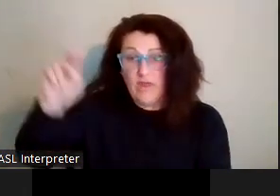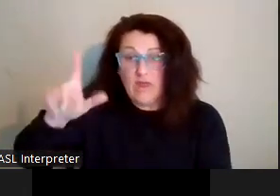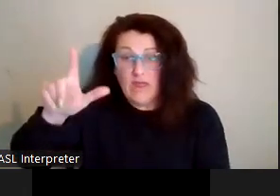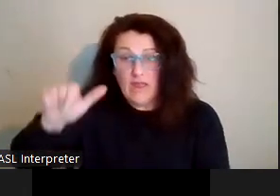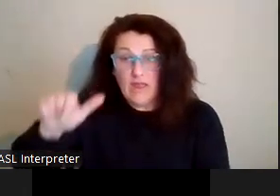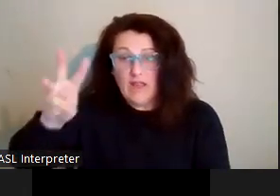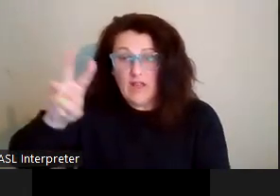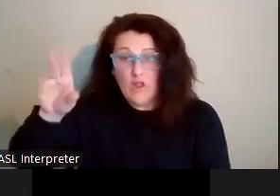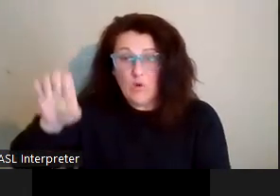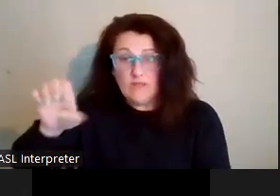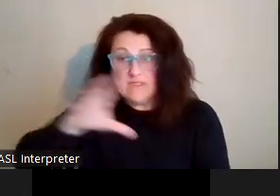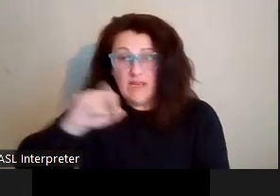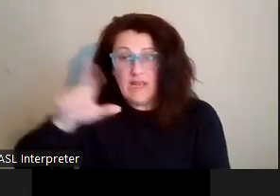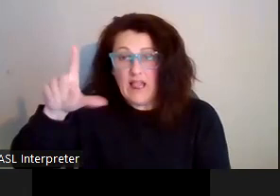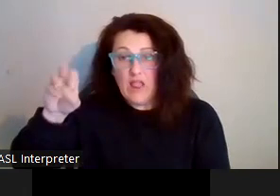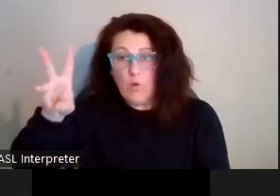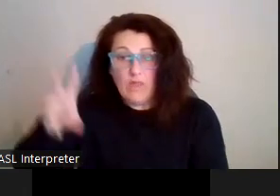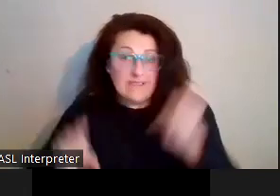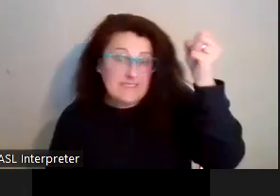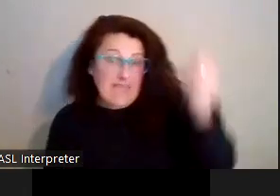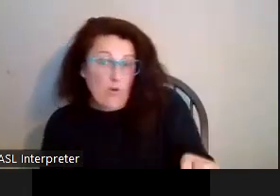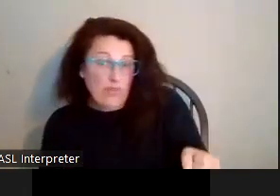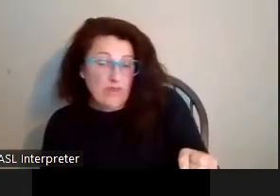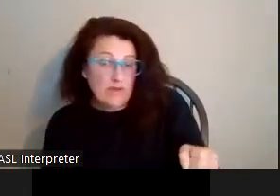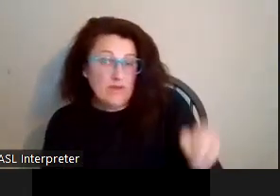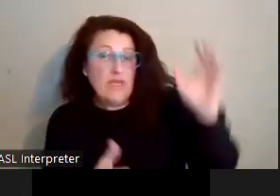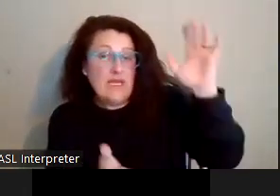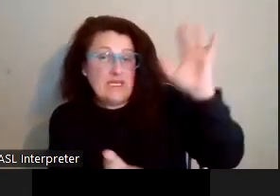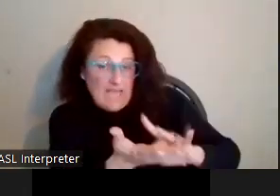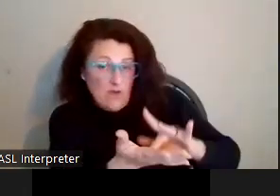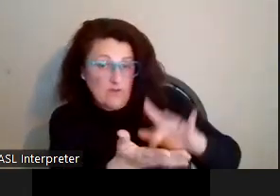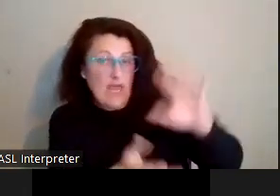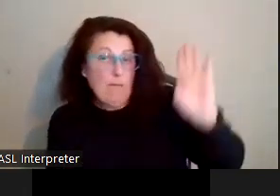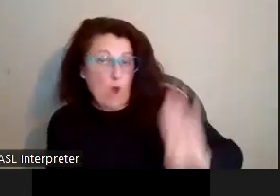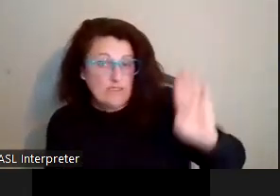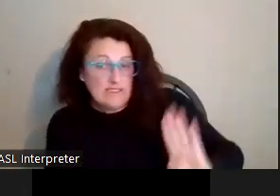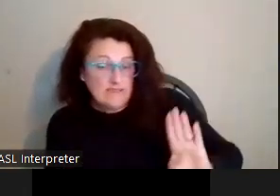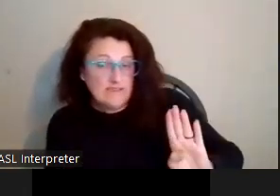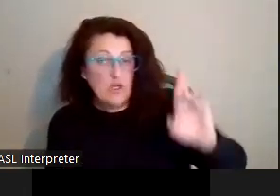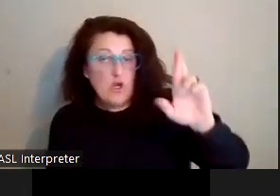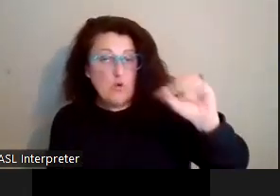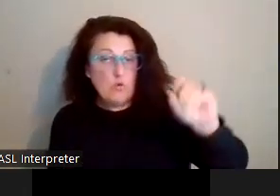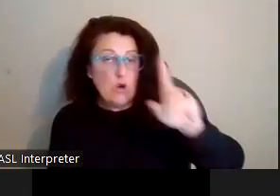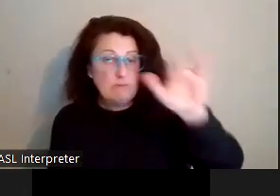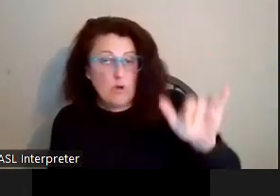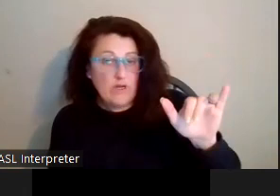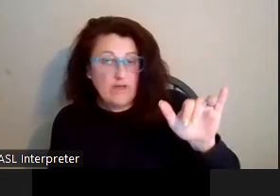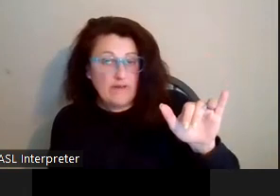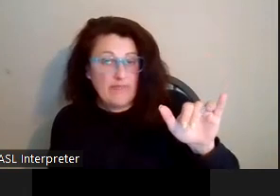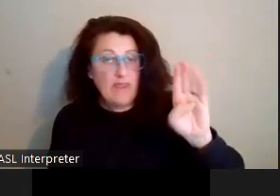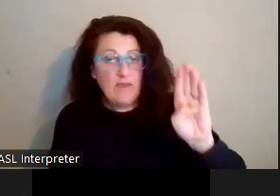Lowell. In the south, we are in downtown Boston, Roxbury, and